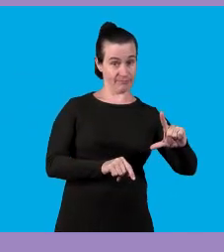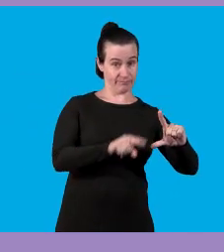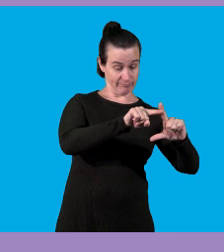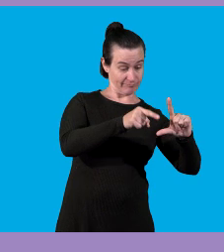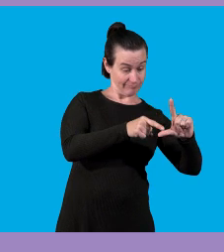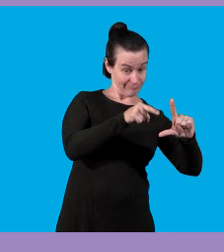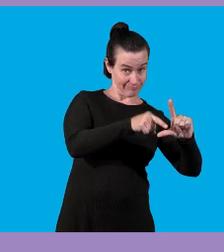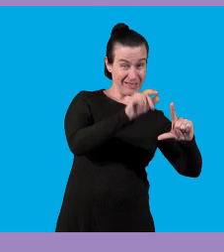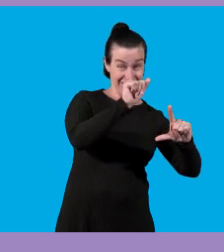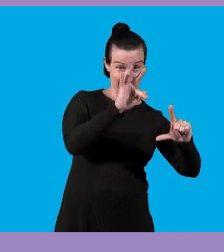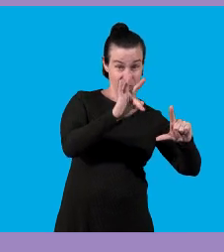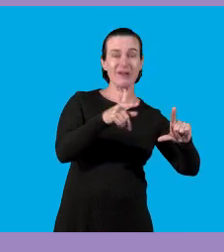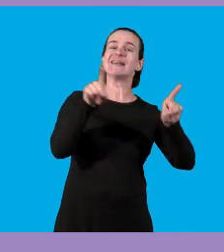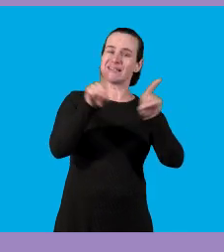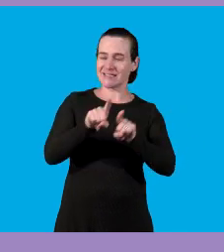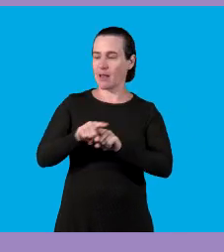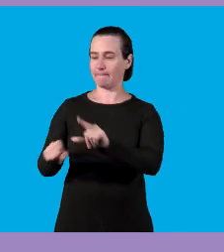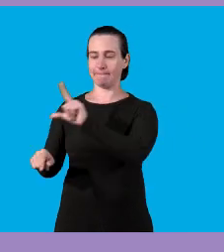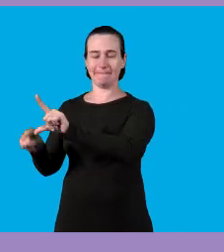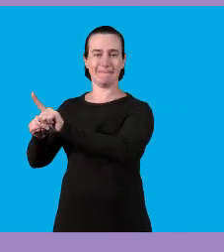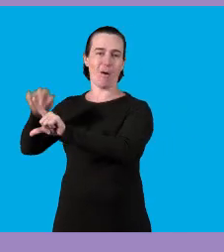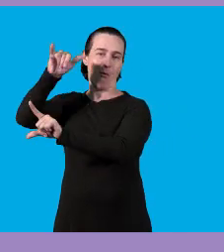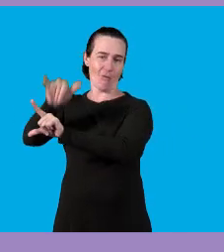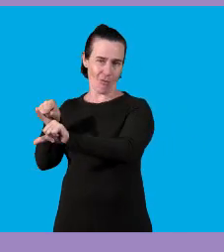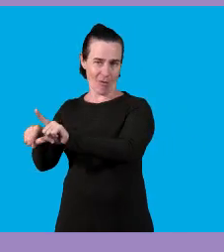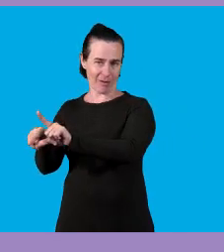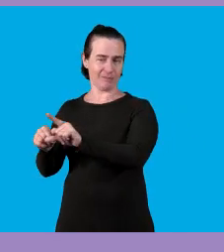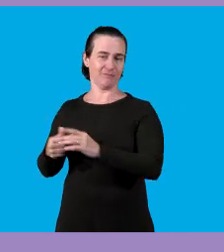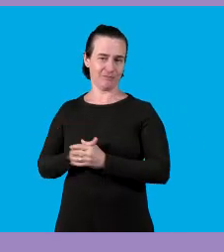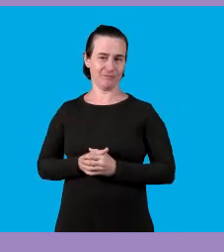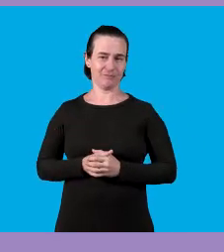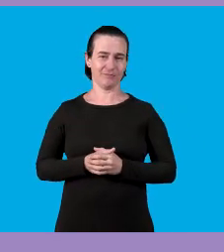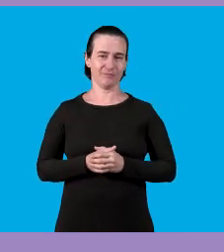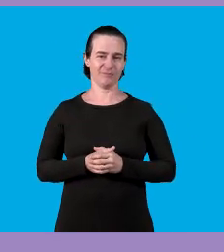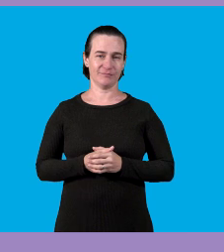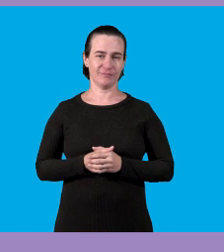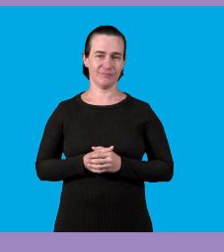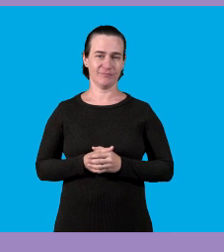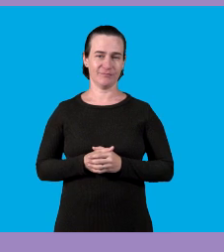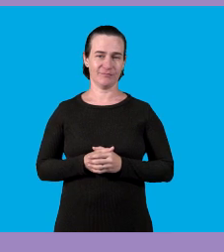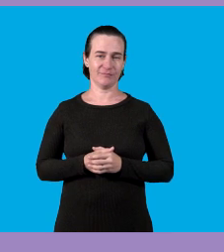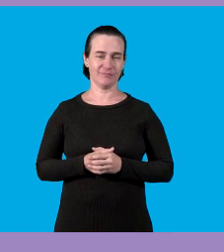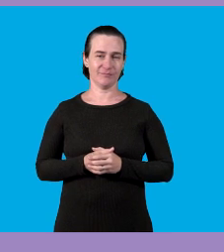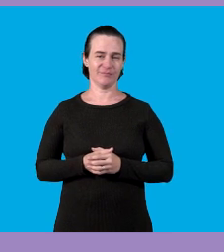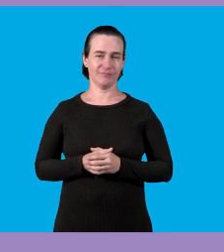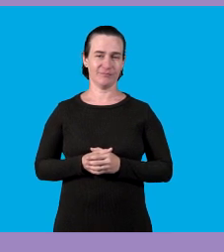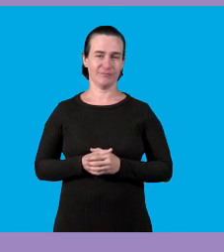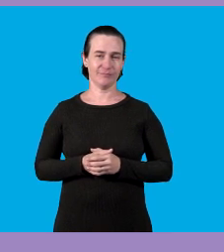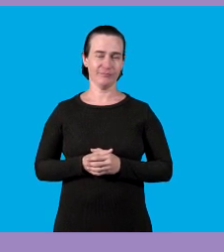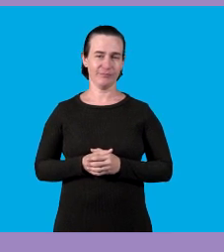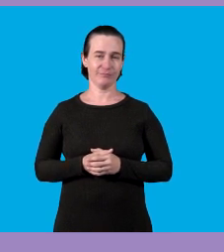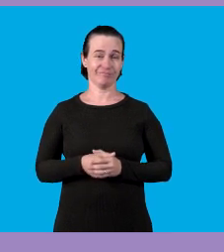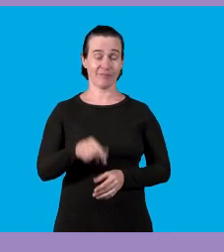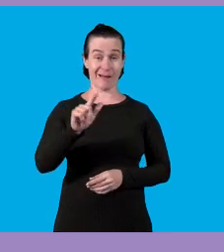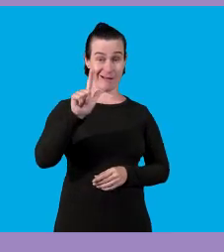Y. They are both equal to 63, equals to angle Y, and